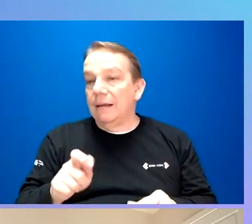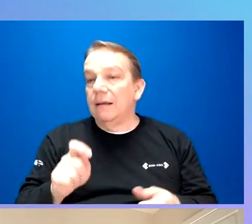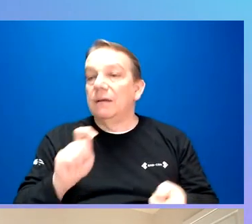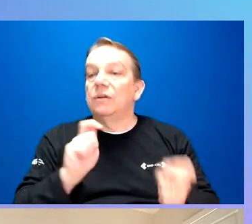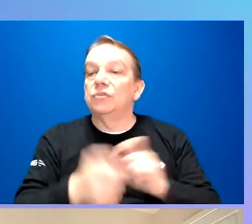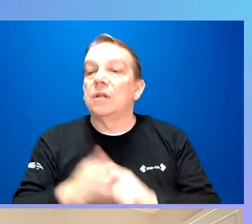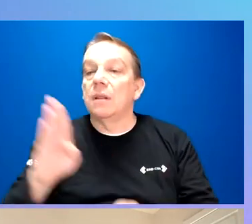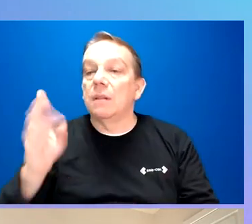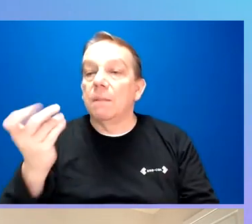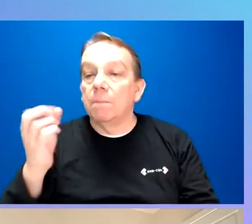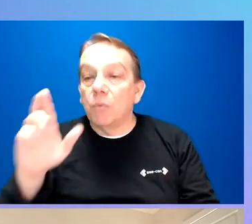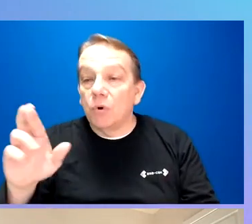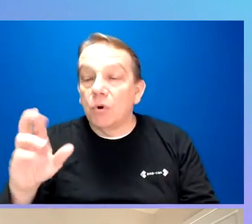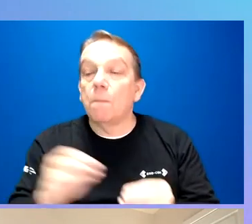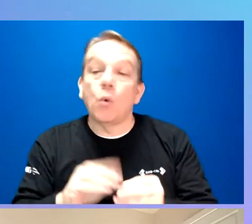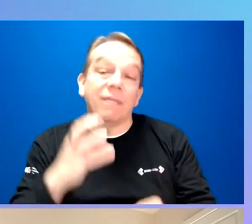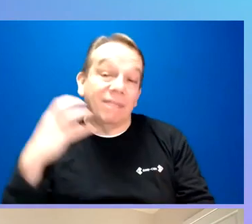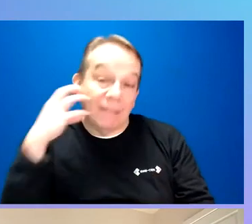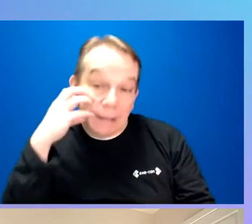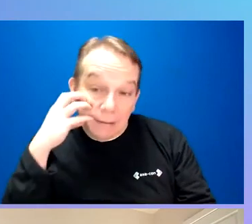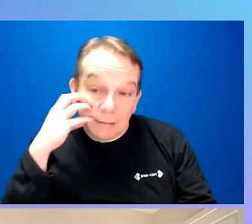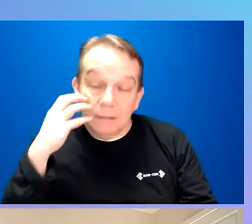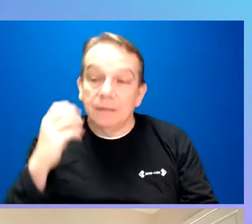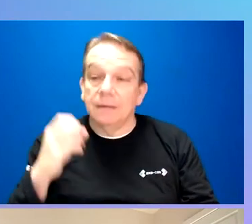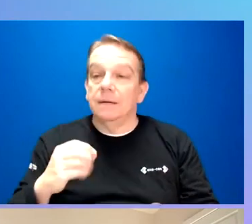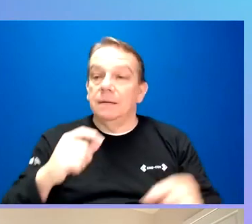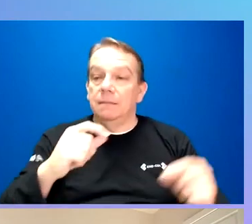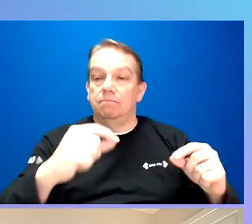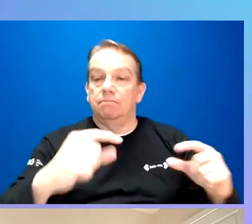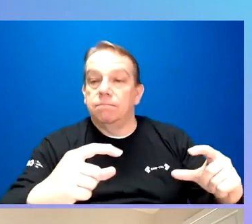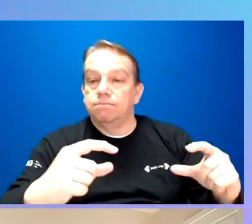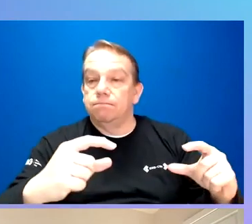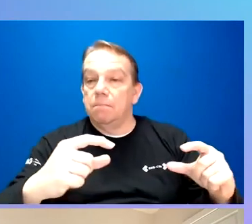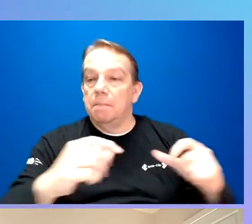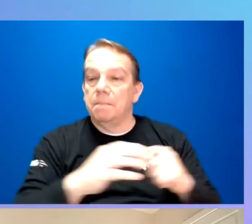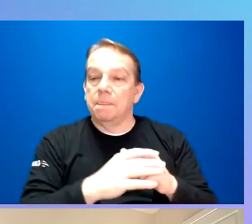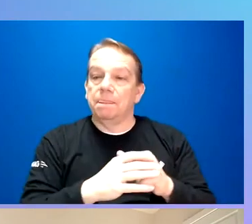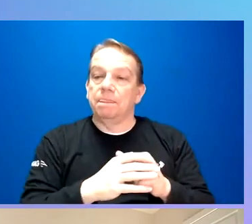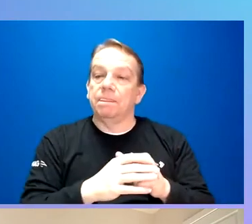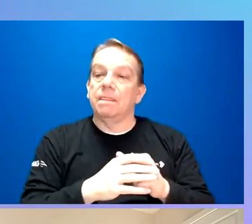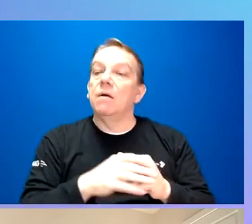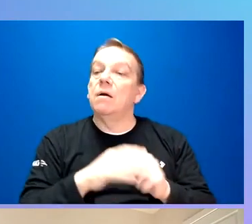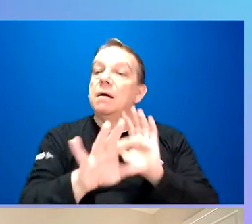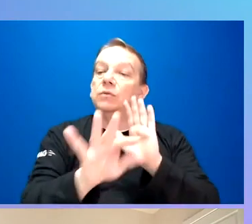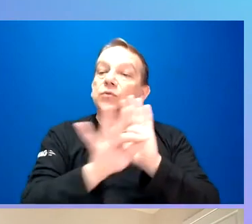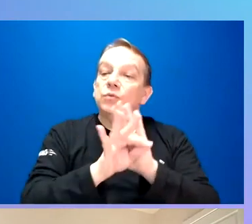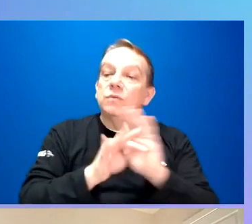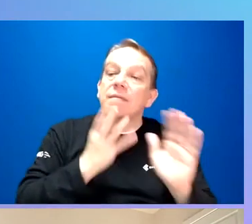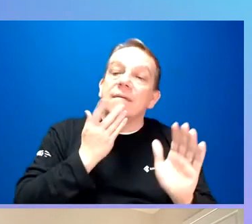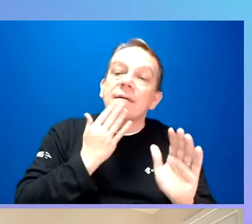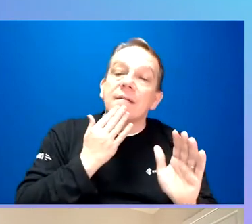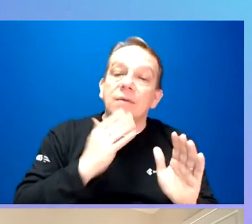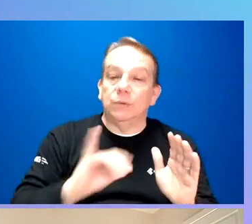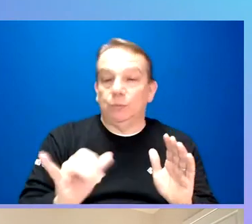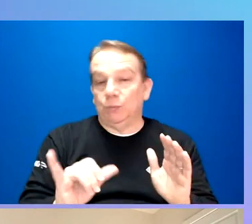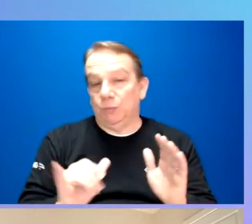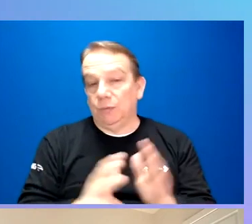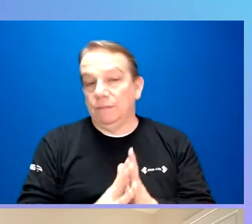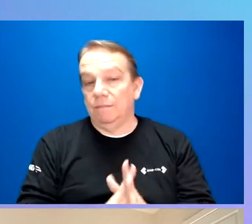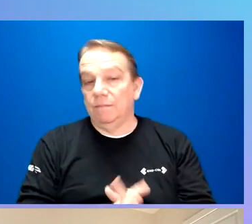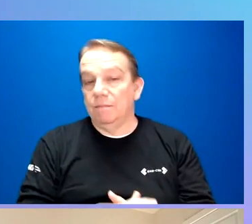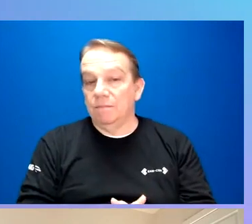border of the focus thicker, or you can choose to change the color of the focus too.